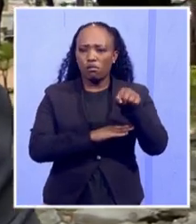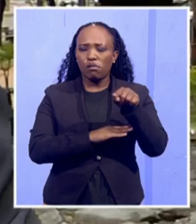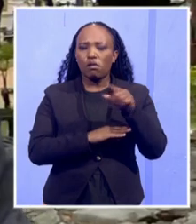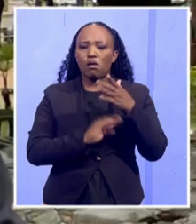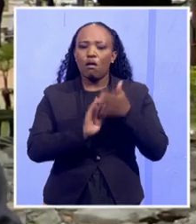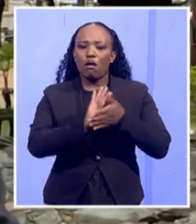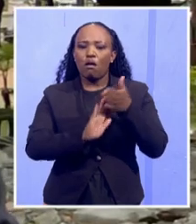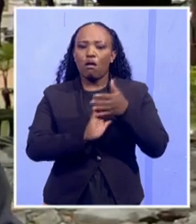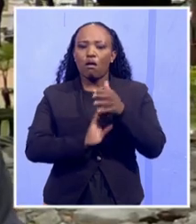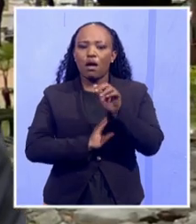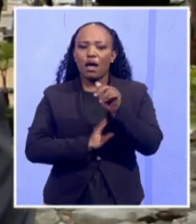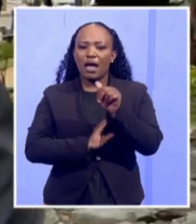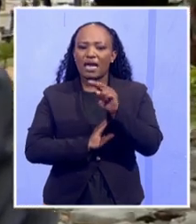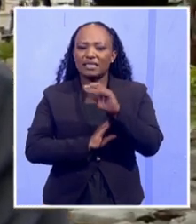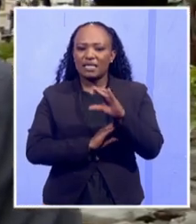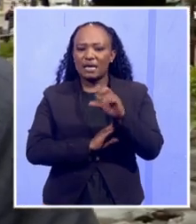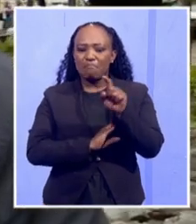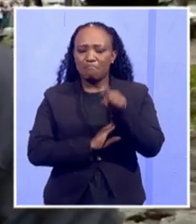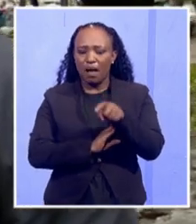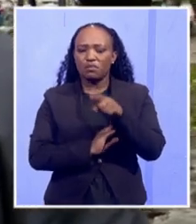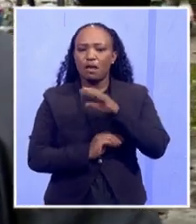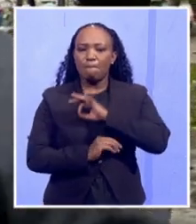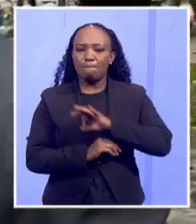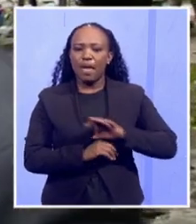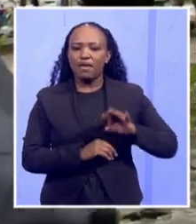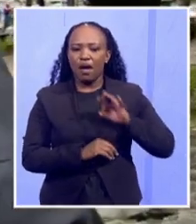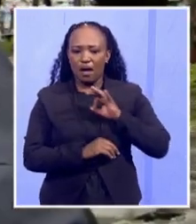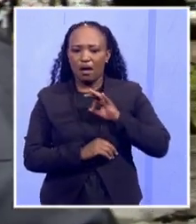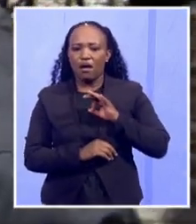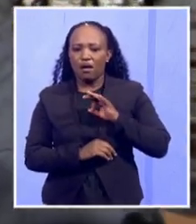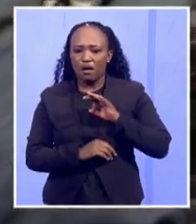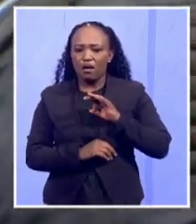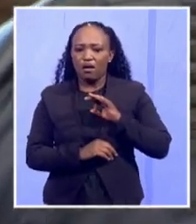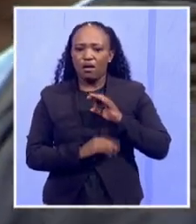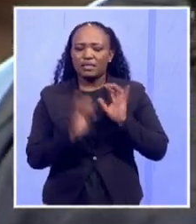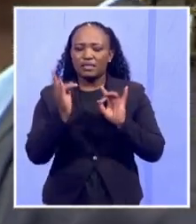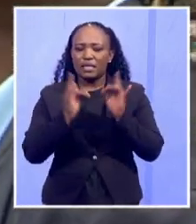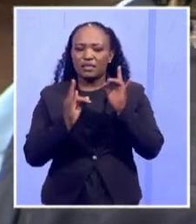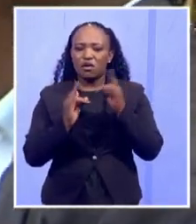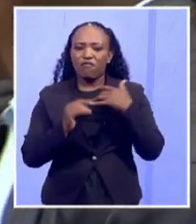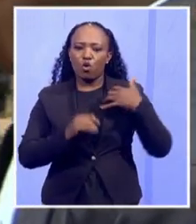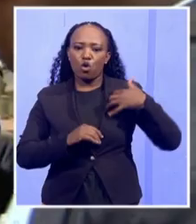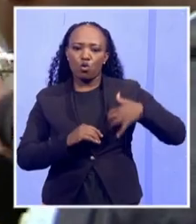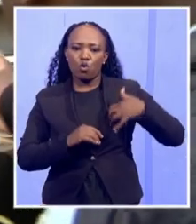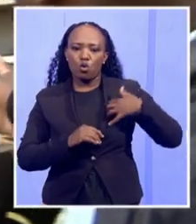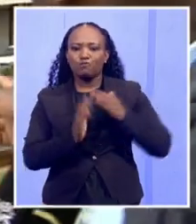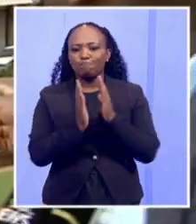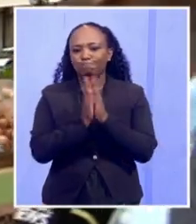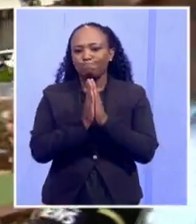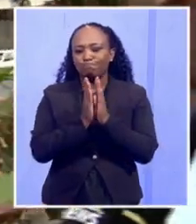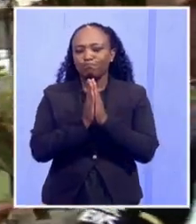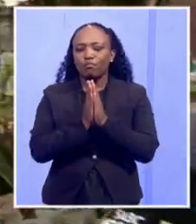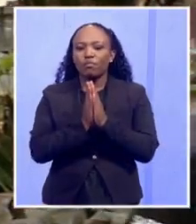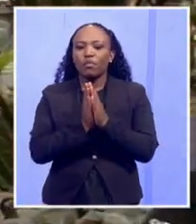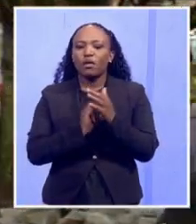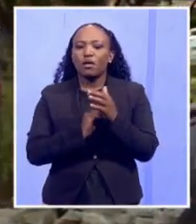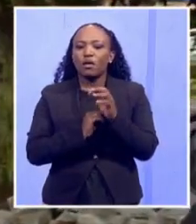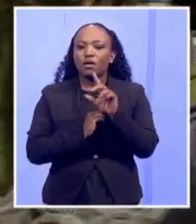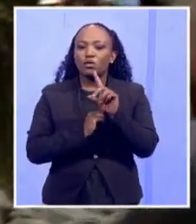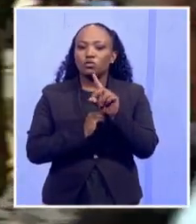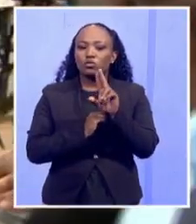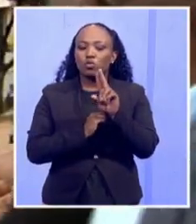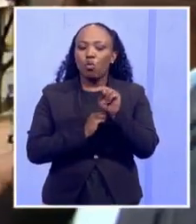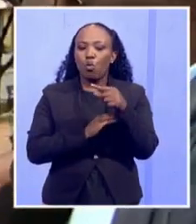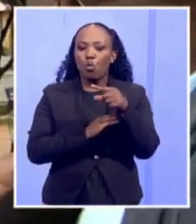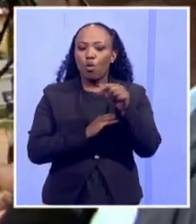having the ANC being the mayoral candidate here in the city of Ekurhuleni. I am going to call in now Mr. Nkululeko Dunga, as you are seeing him